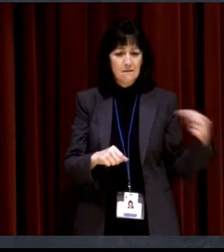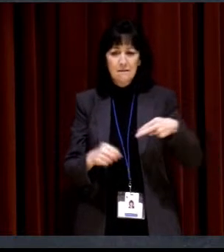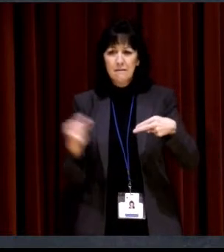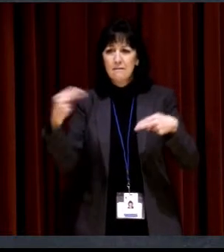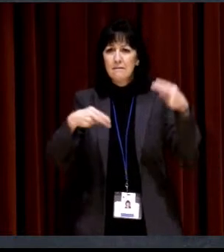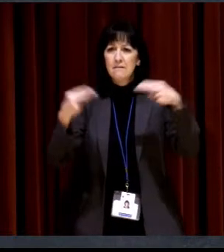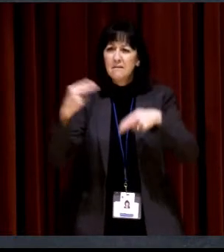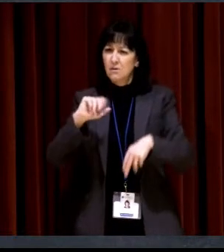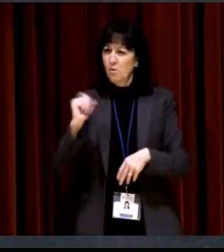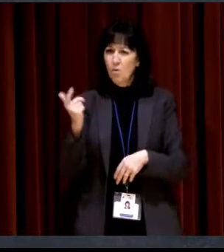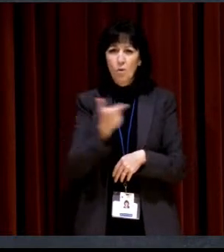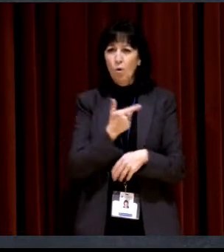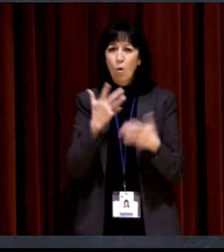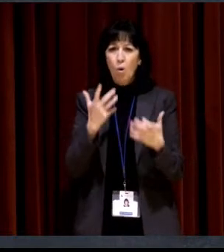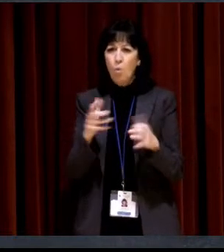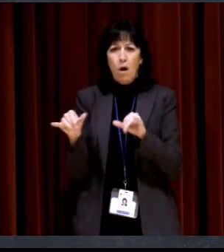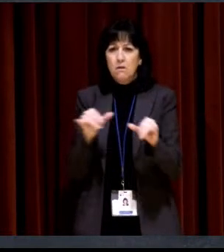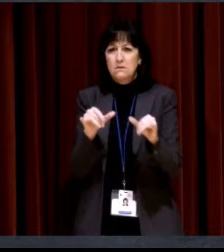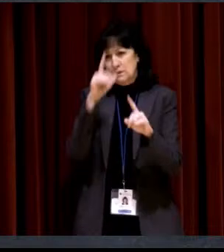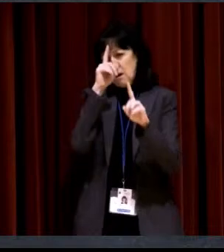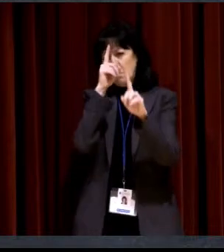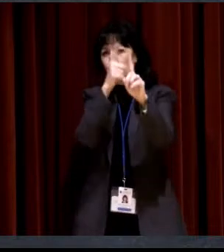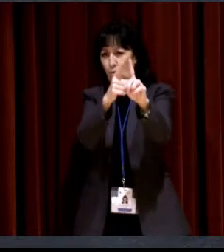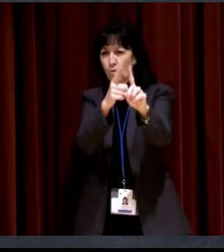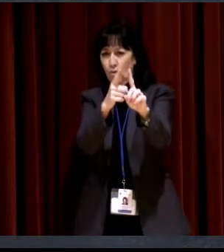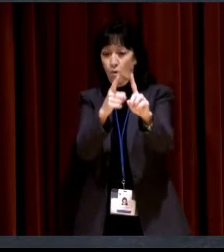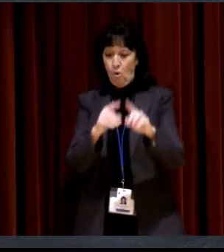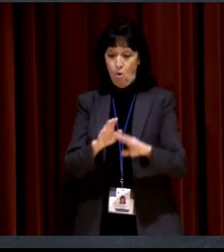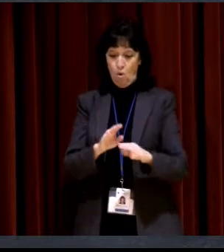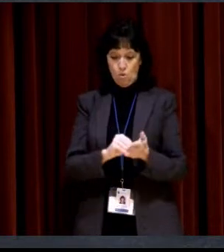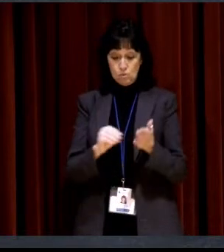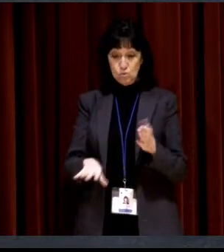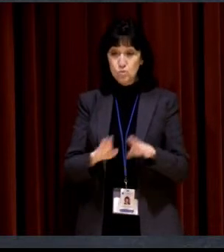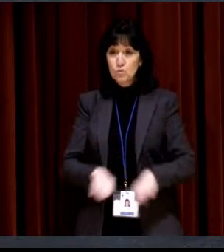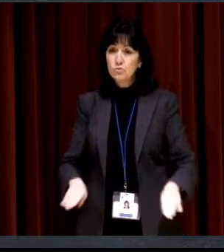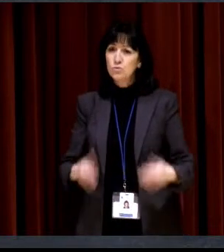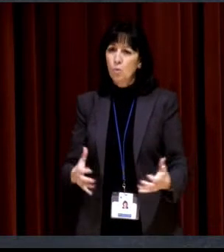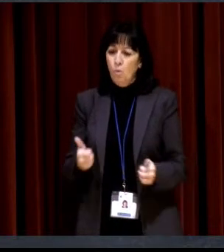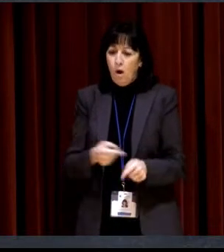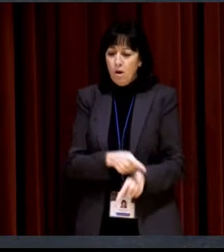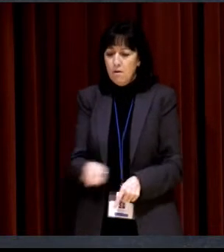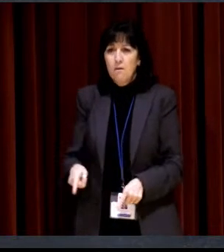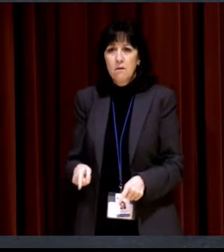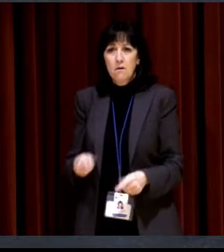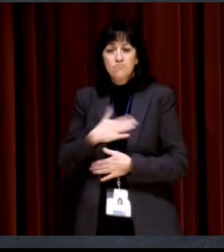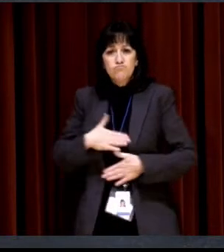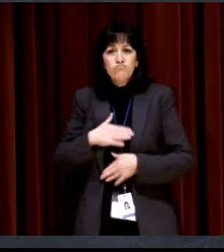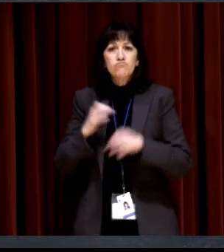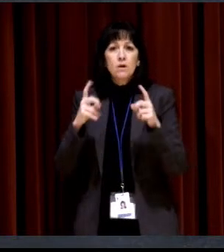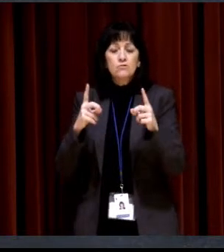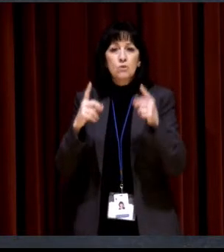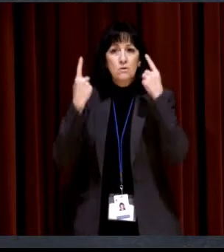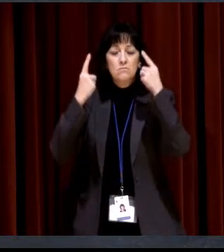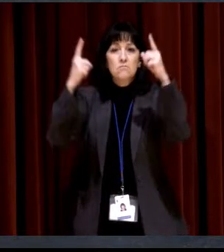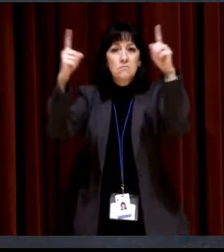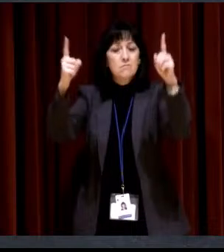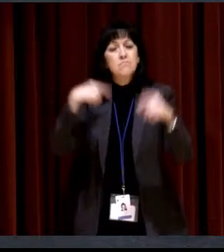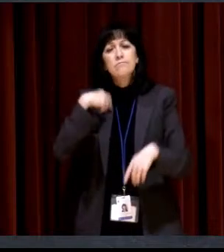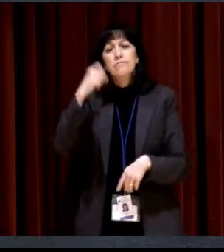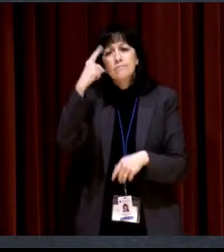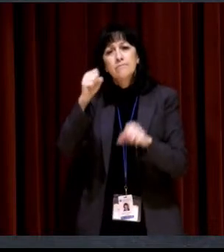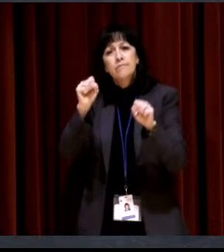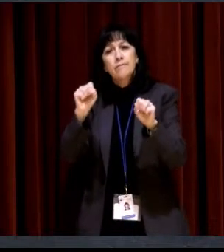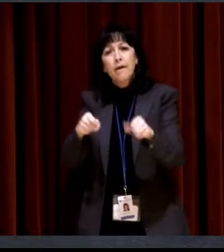the same thing for every single student in the state. And it can be very complicated. I work in